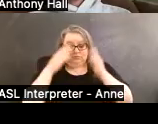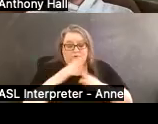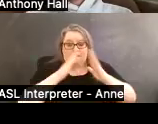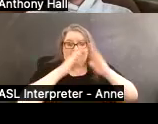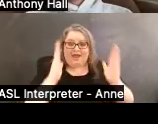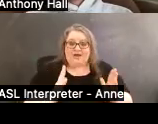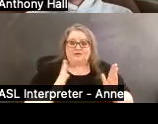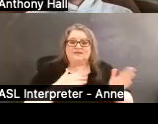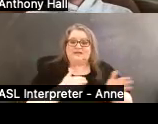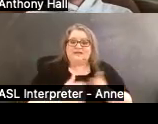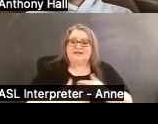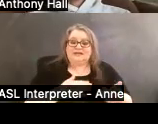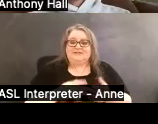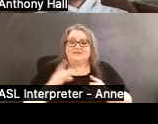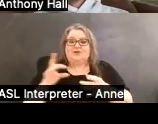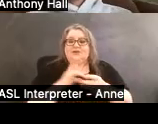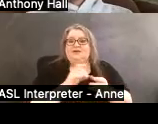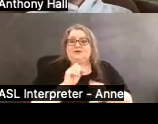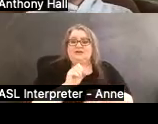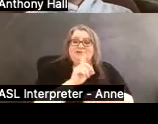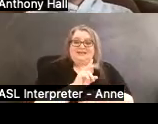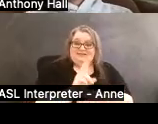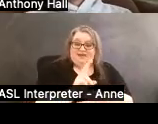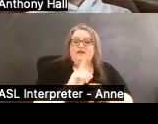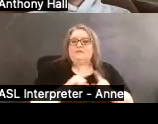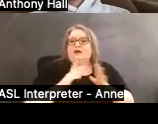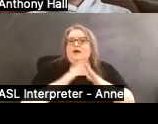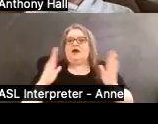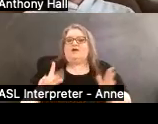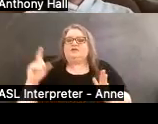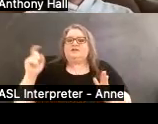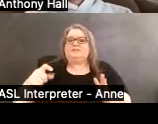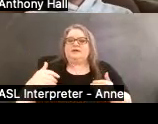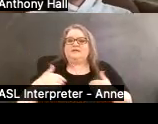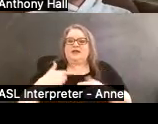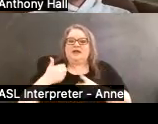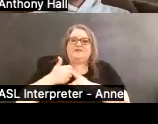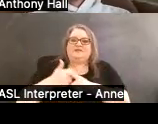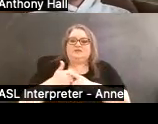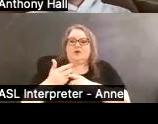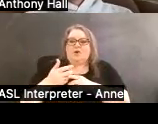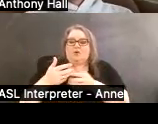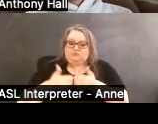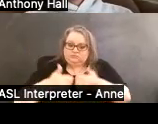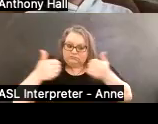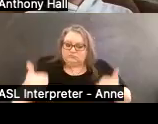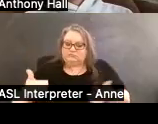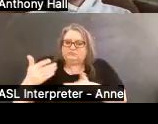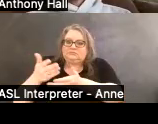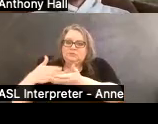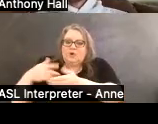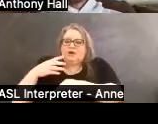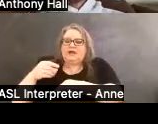DV, connected to DV survivors, but housing has to have its own component, and we have to figure out how to